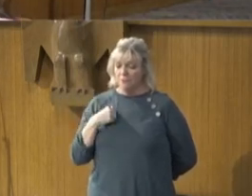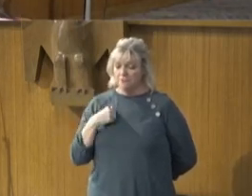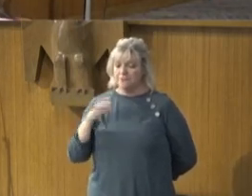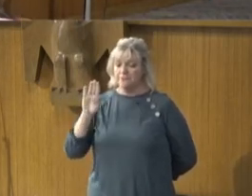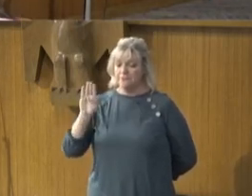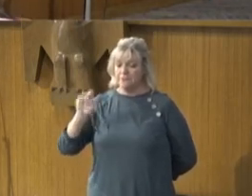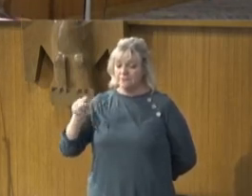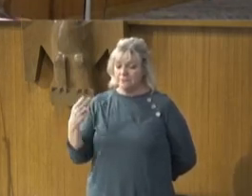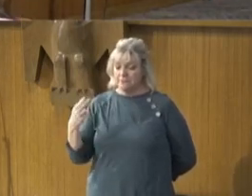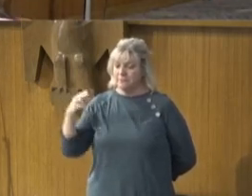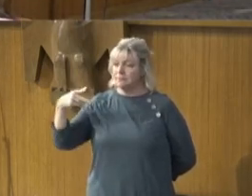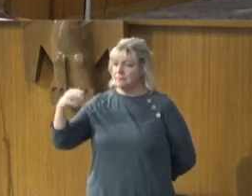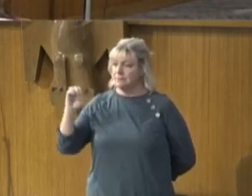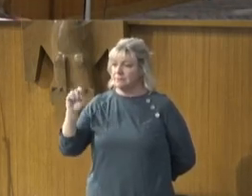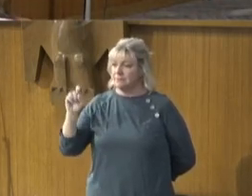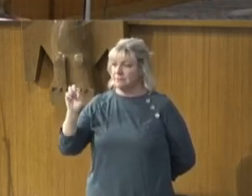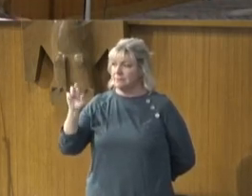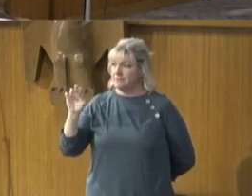Beth Peterson.